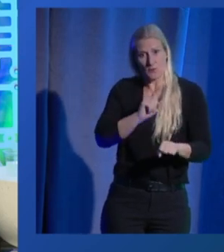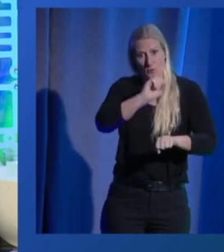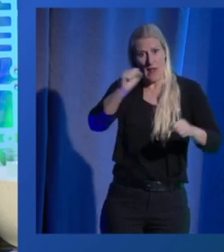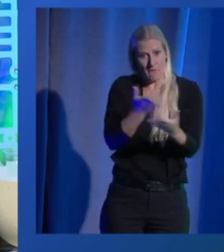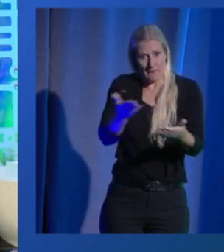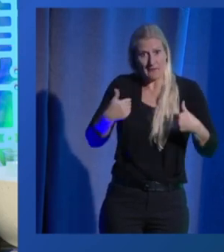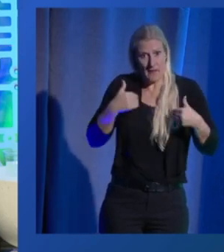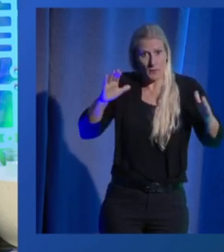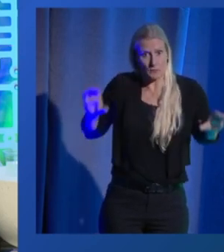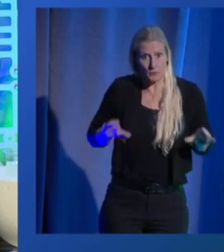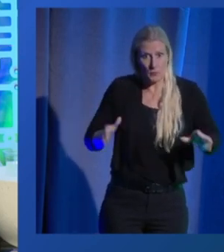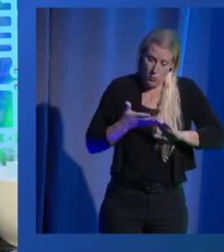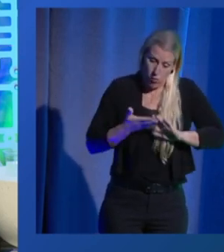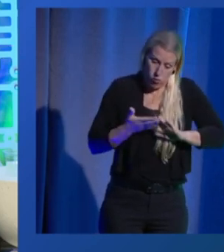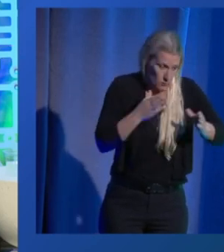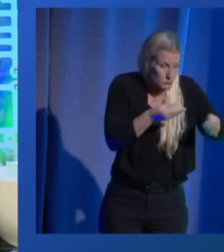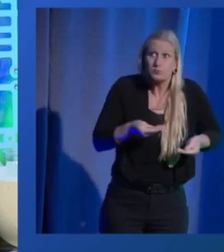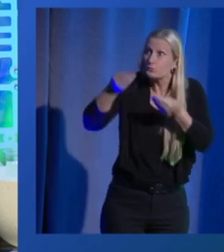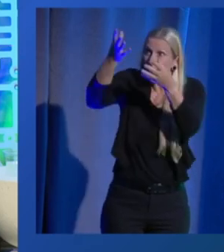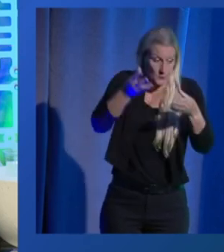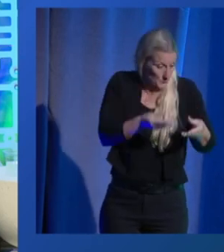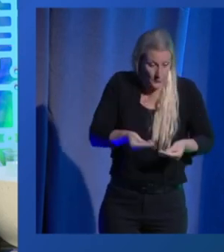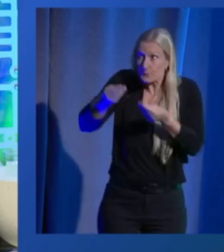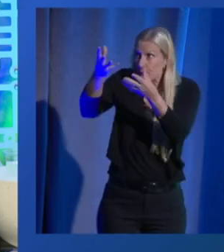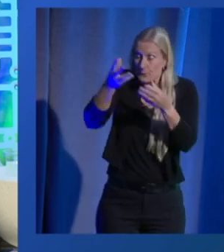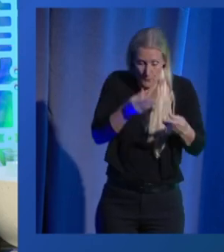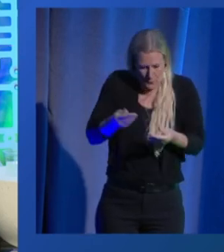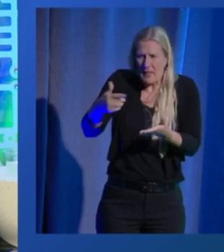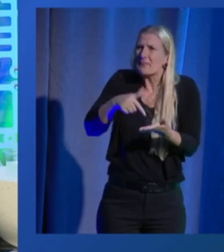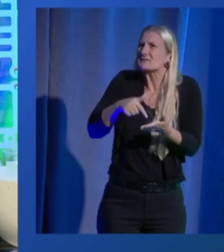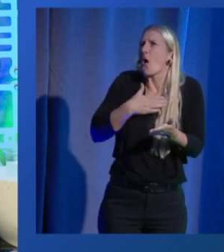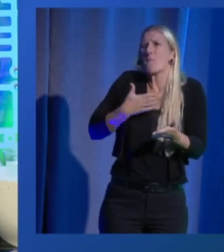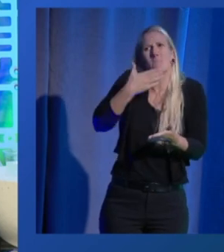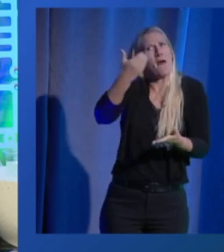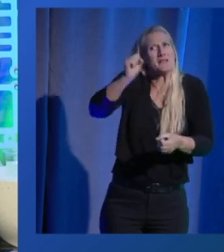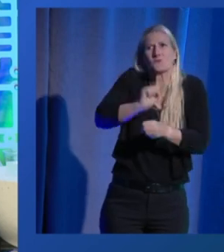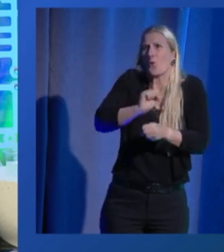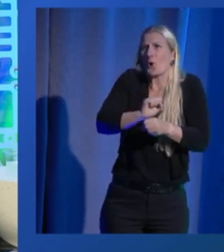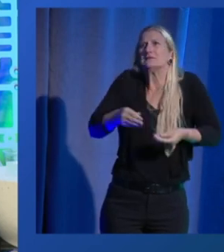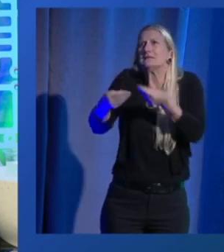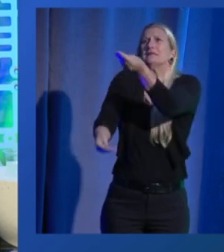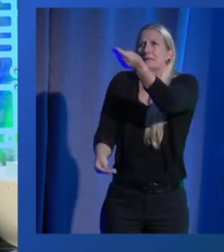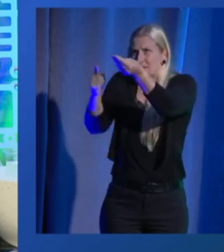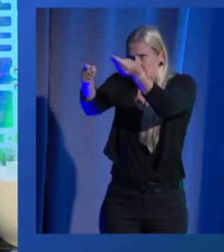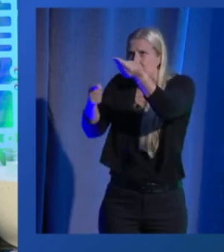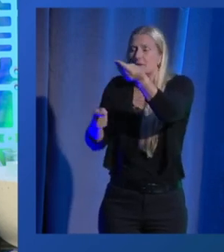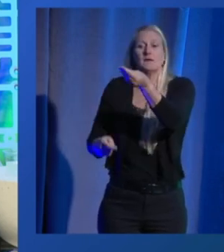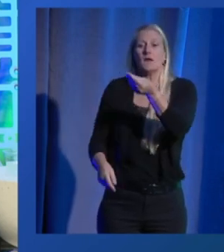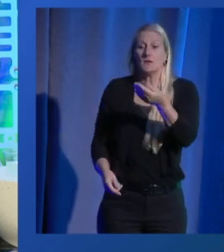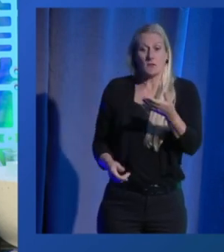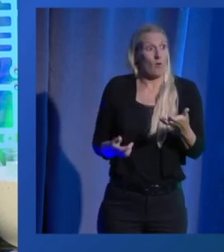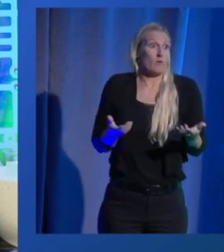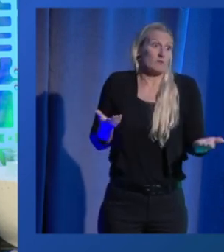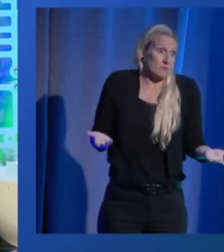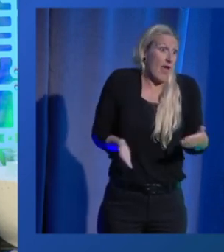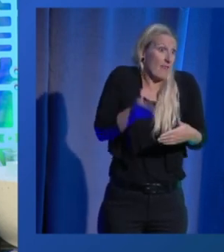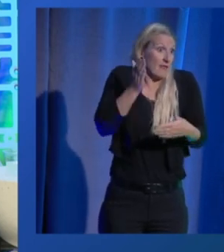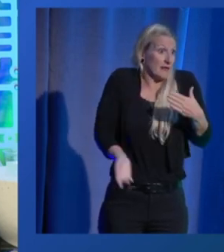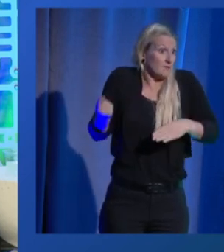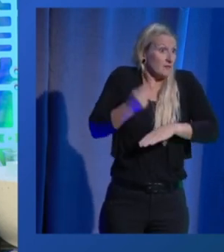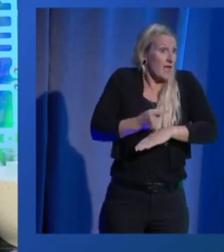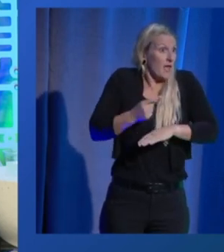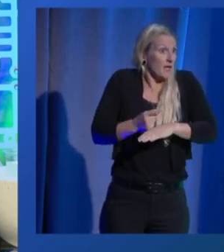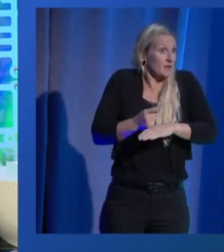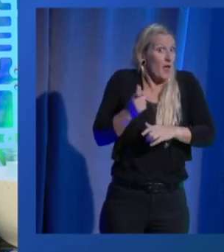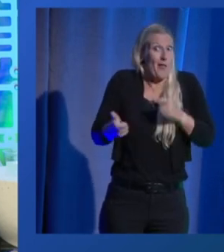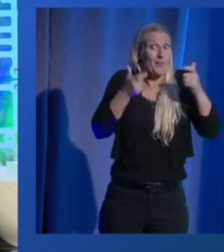commanders that they have our best effort and at the end of the day the greater the risks The More Humans